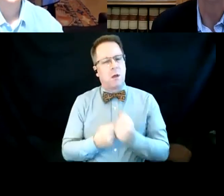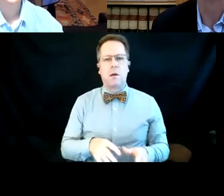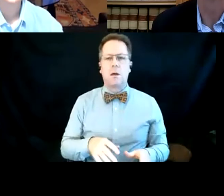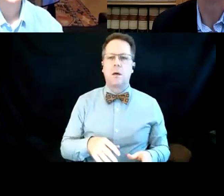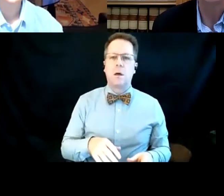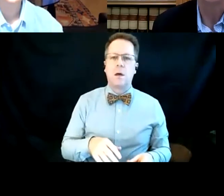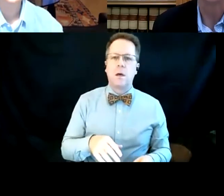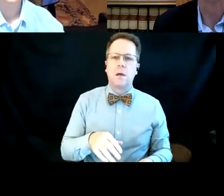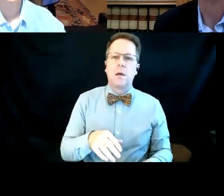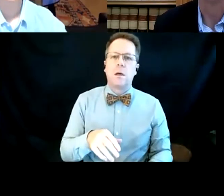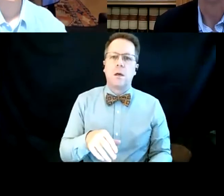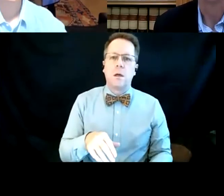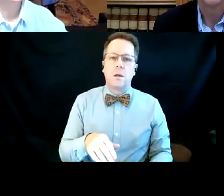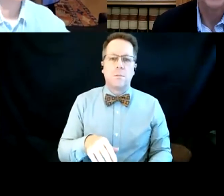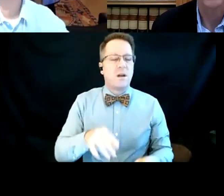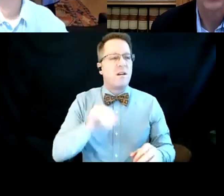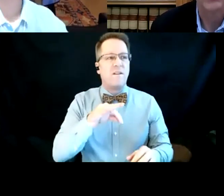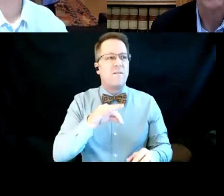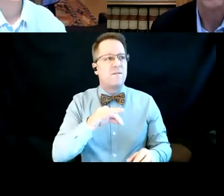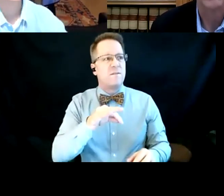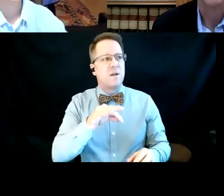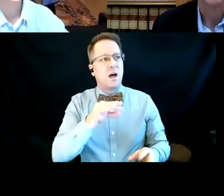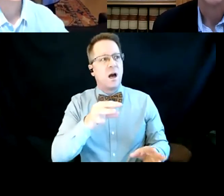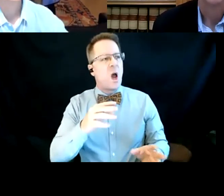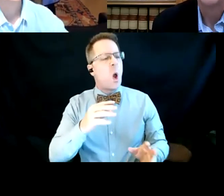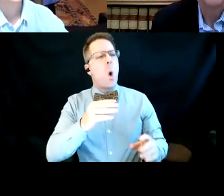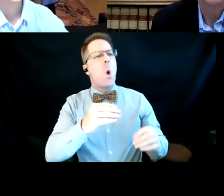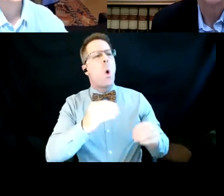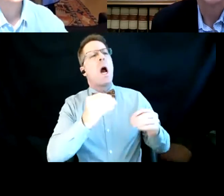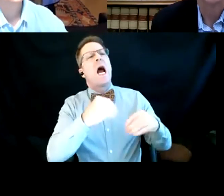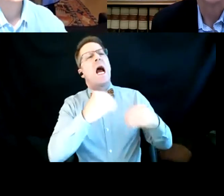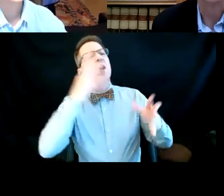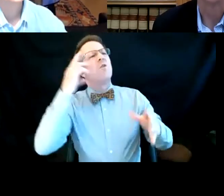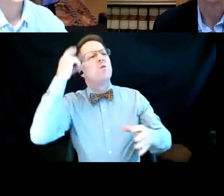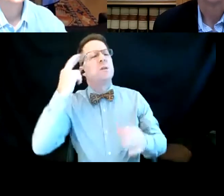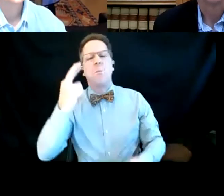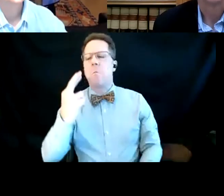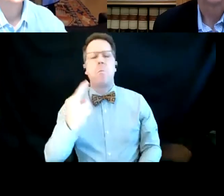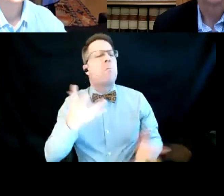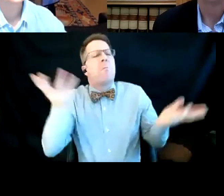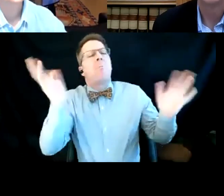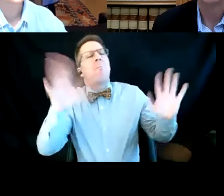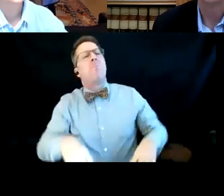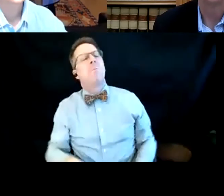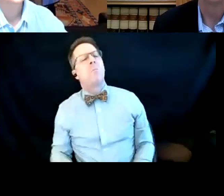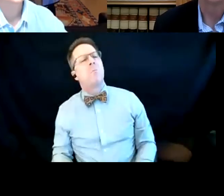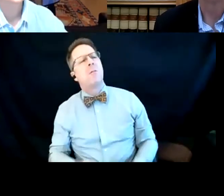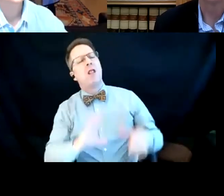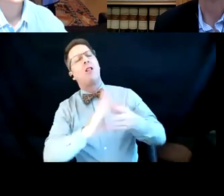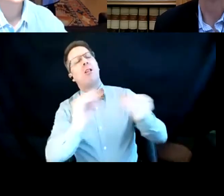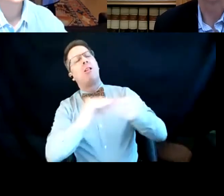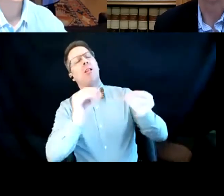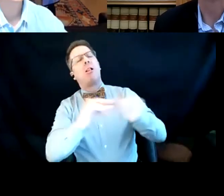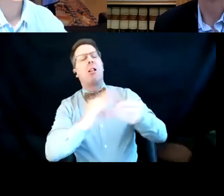without giving reasons at all, then what's the constraint? And we've seen this in the